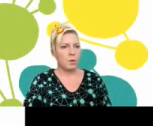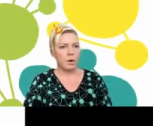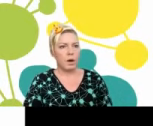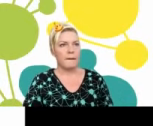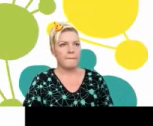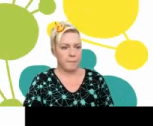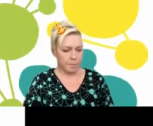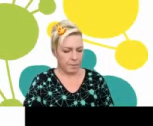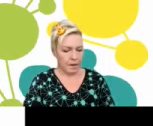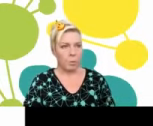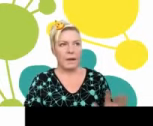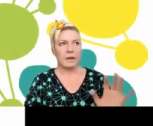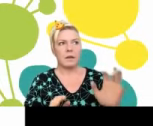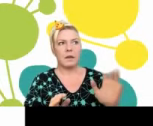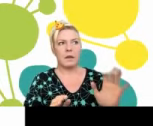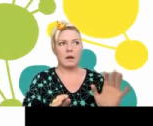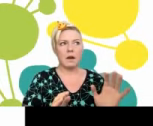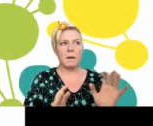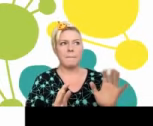So